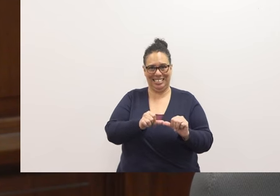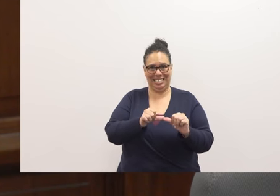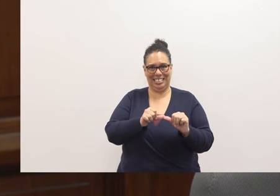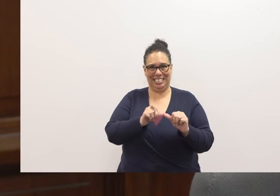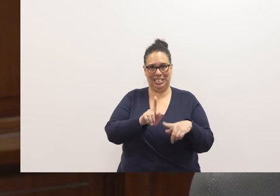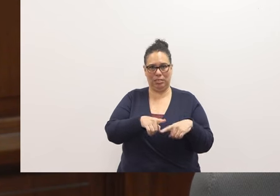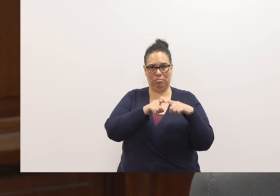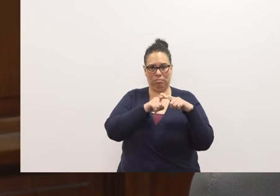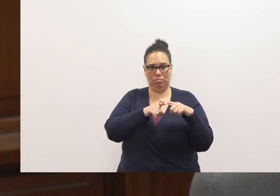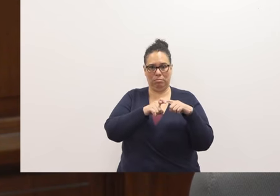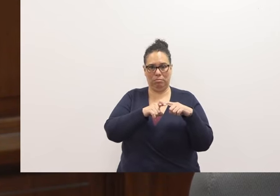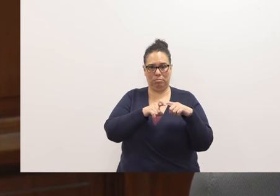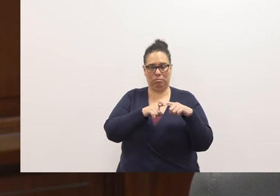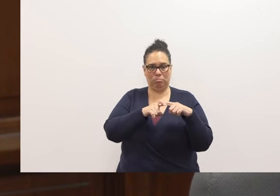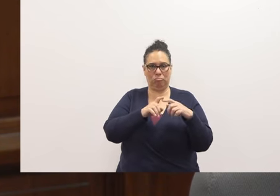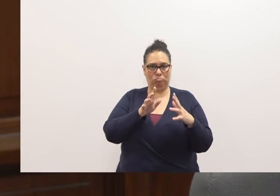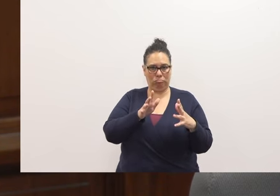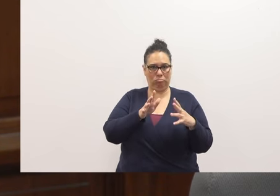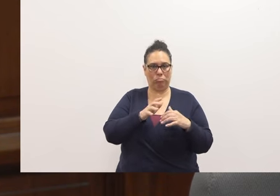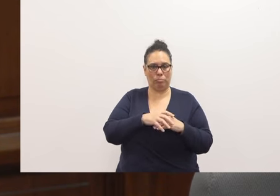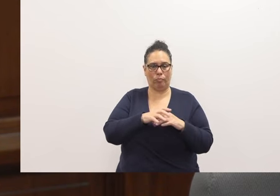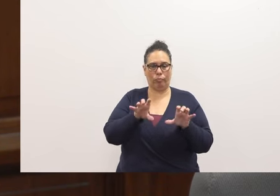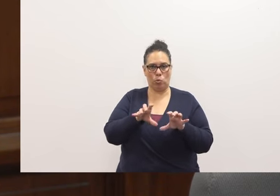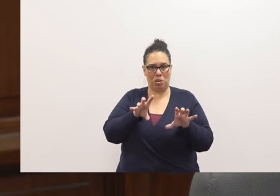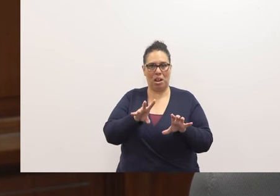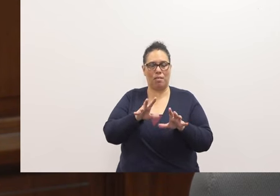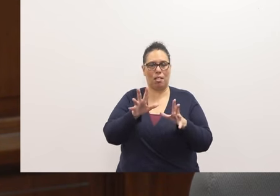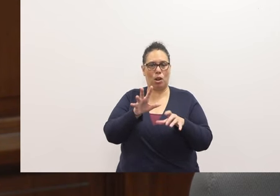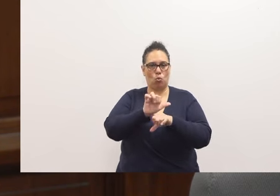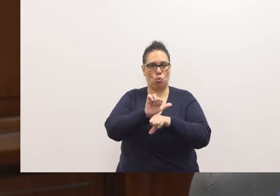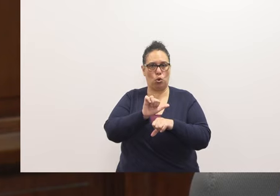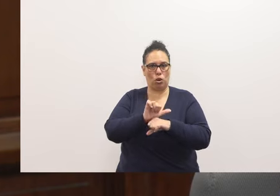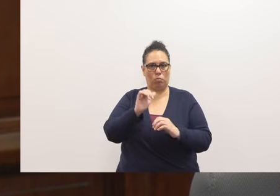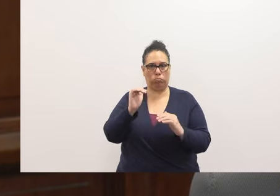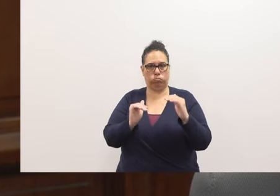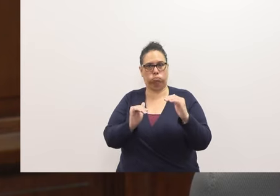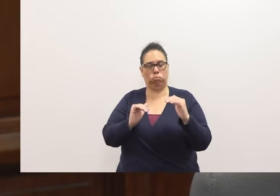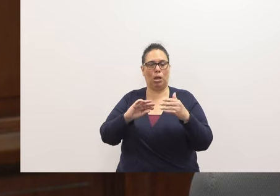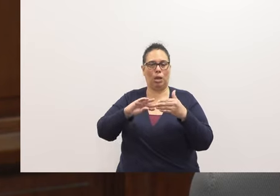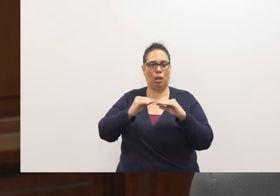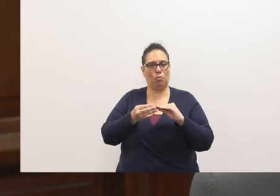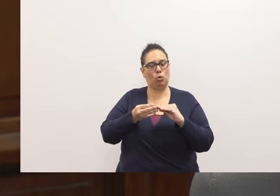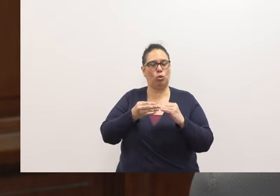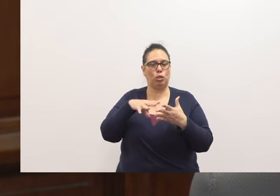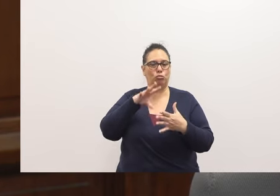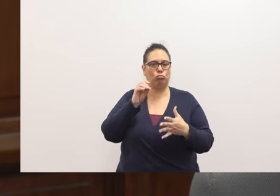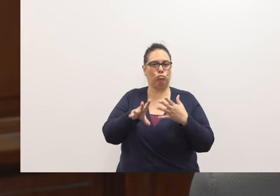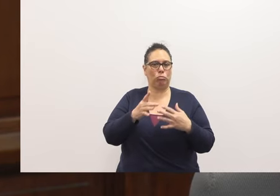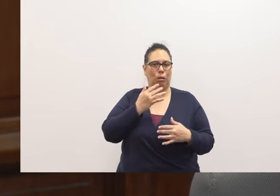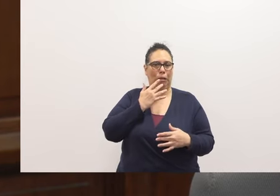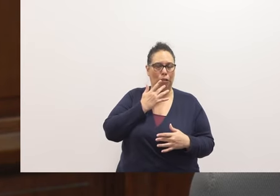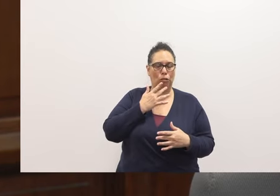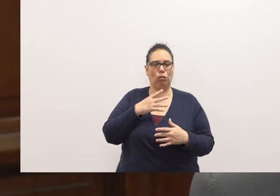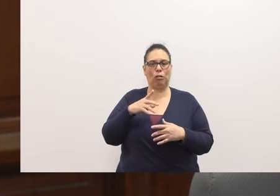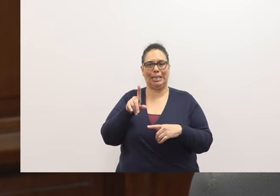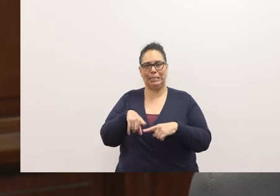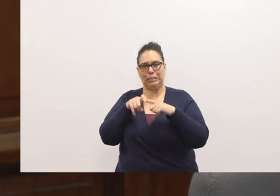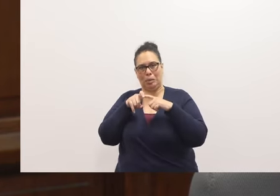applied, right? And we've done a lot of work on the disproportionate number of students of color that get suspended,